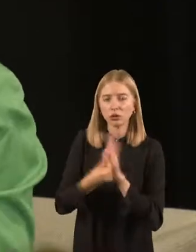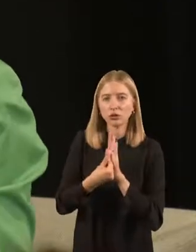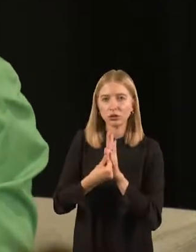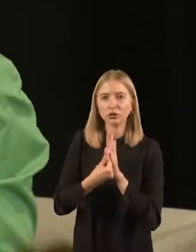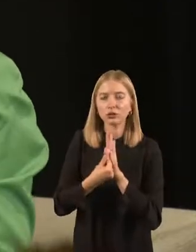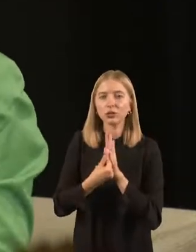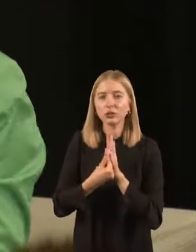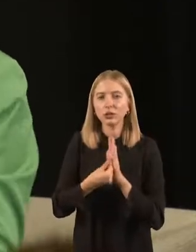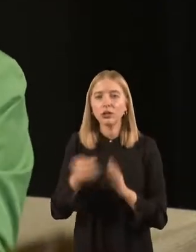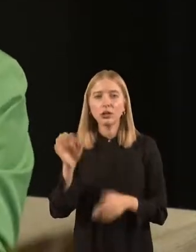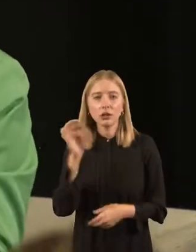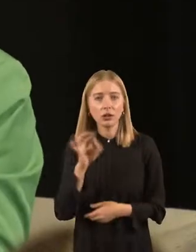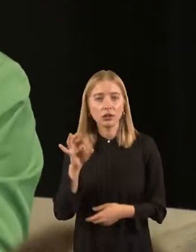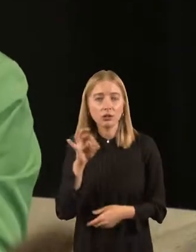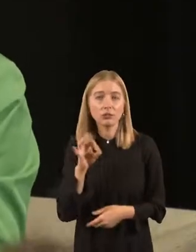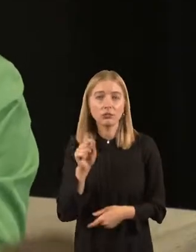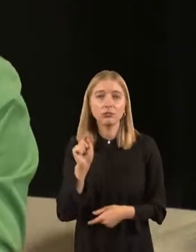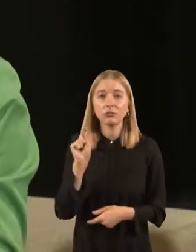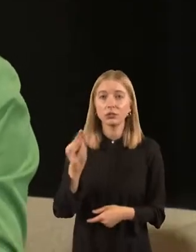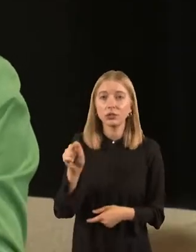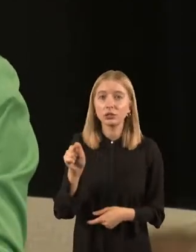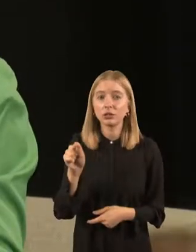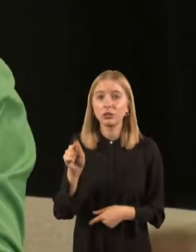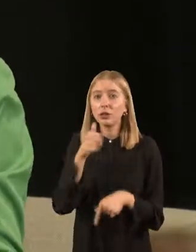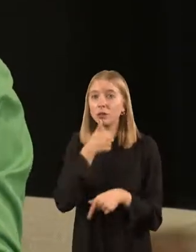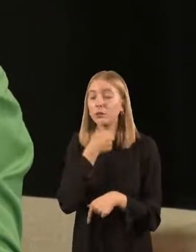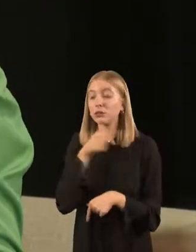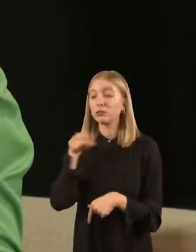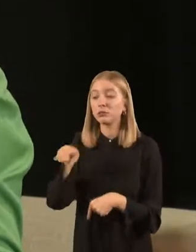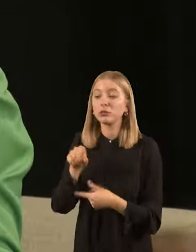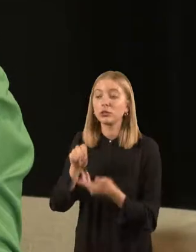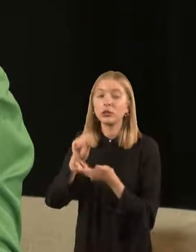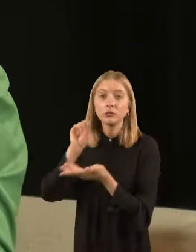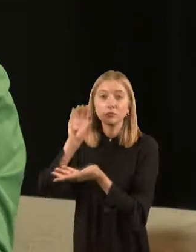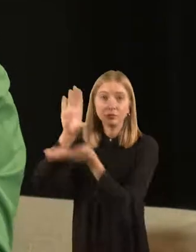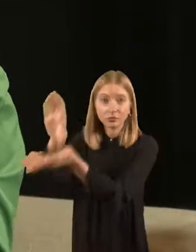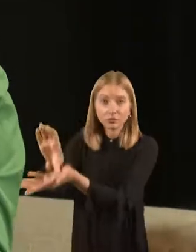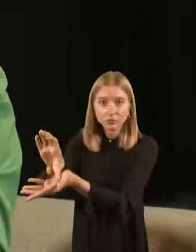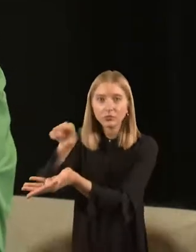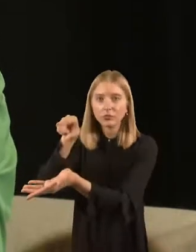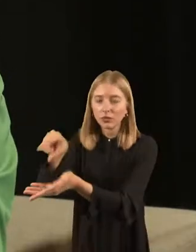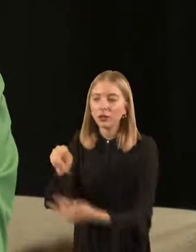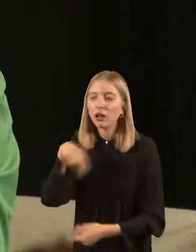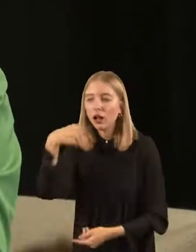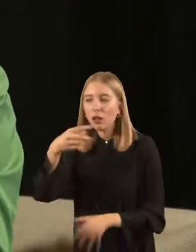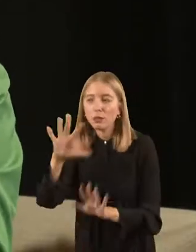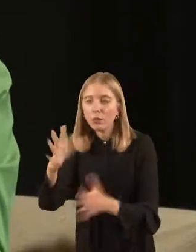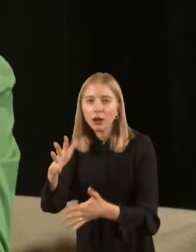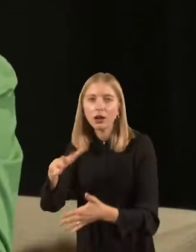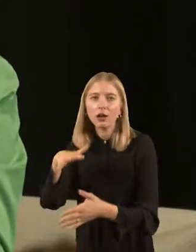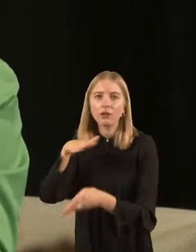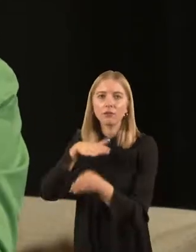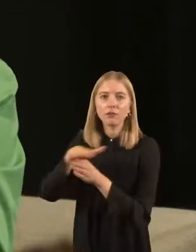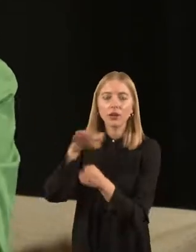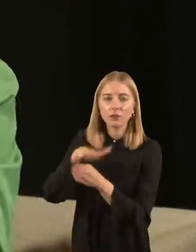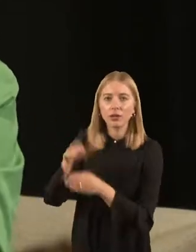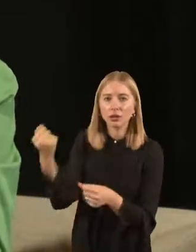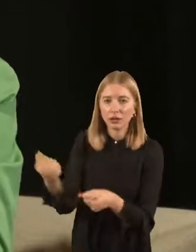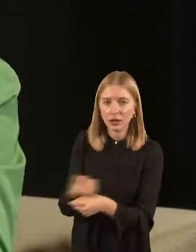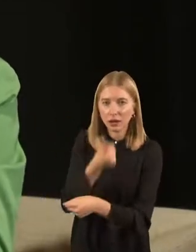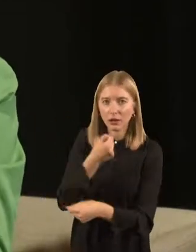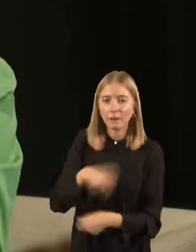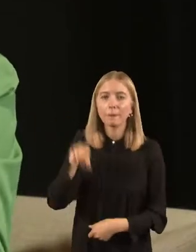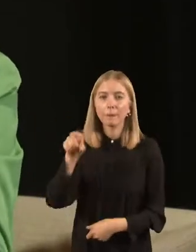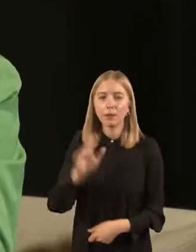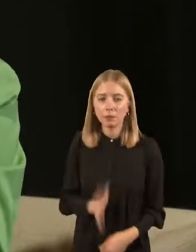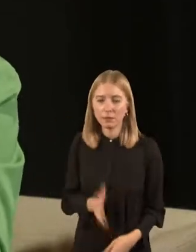way. And it is also very important not to drain the funds from the private sector.